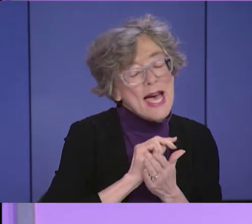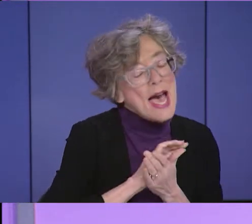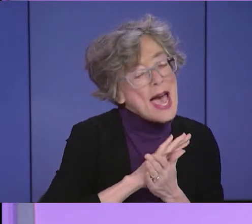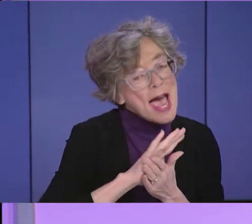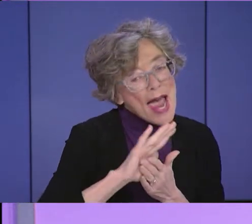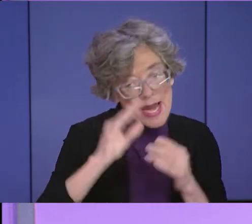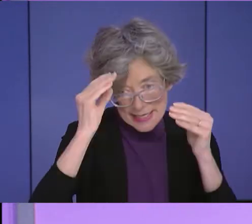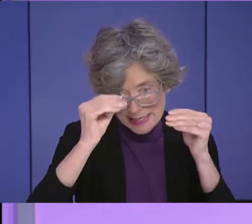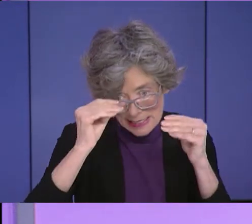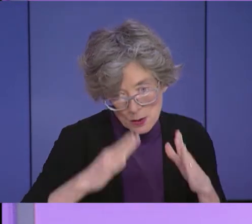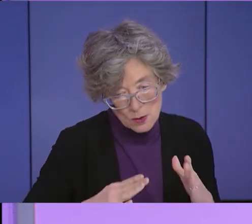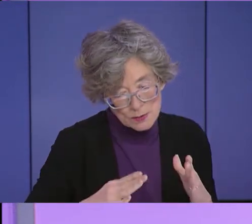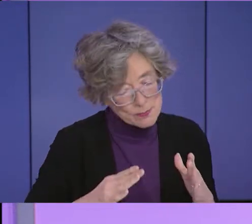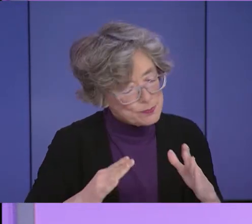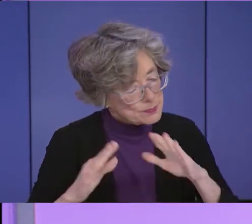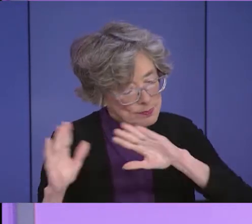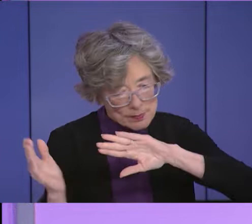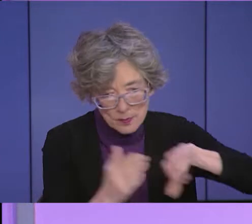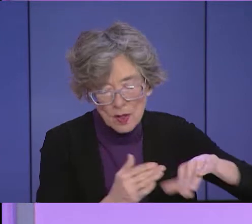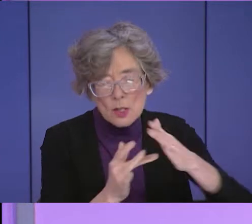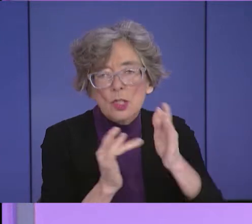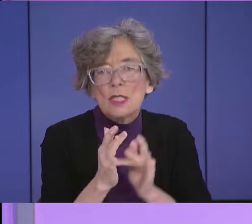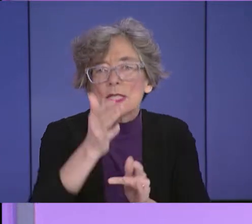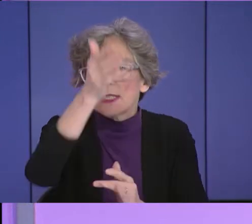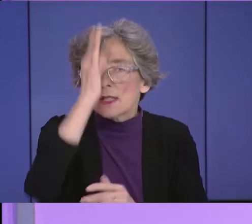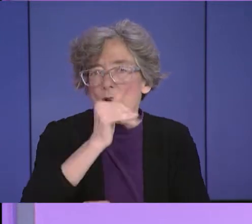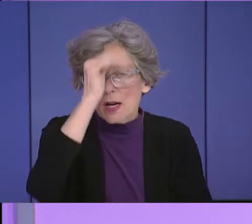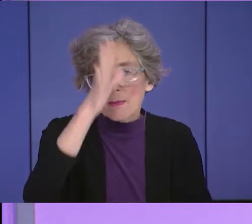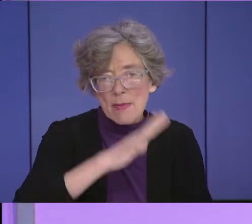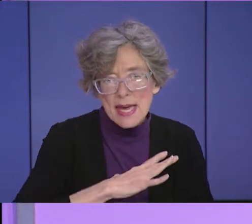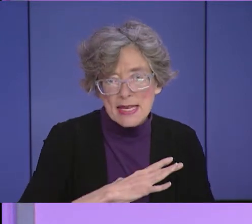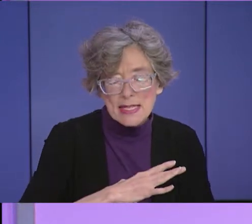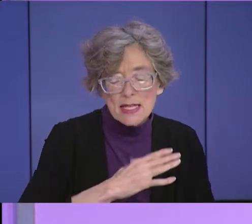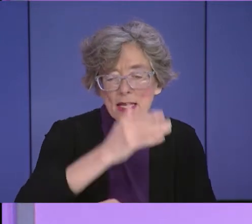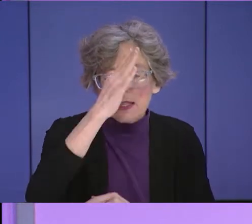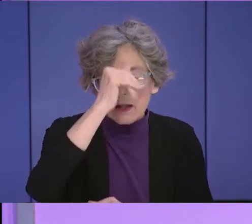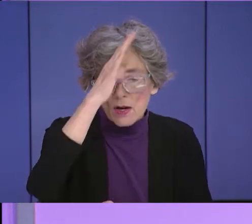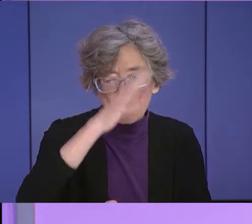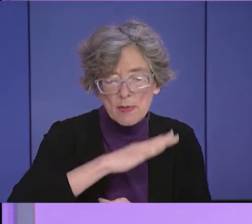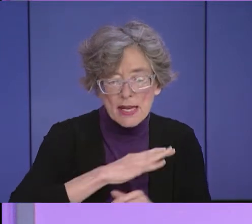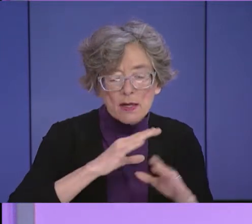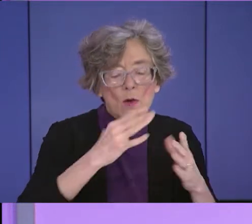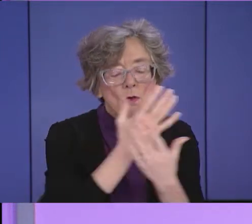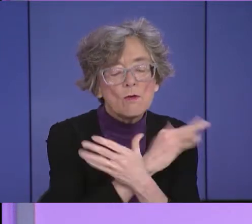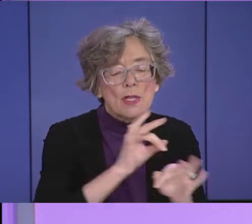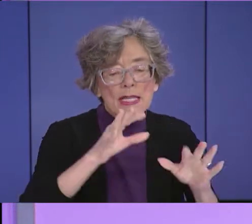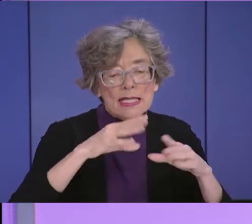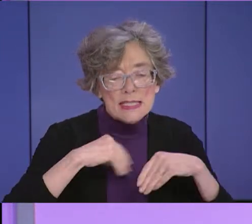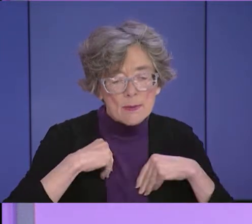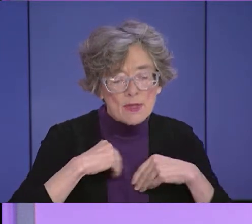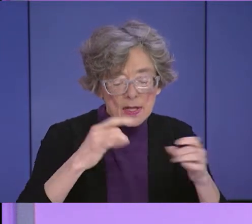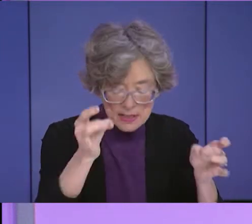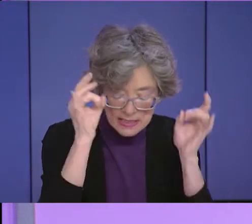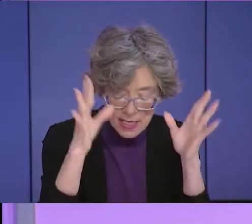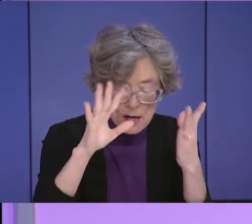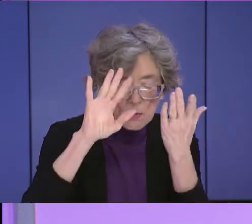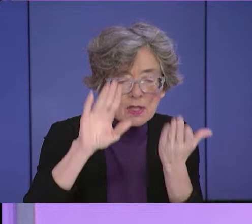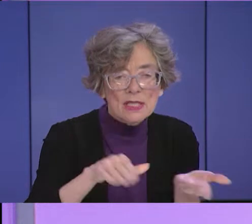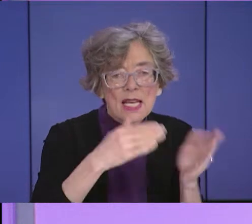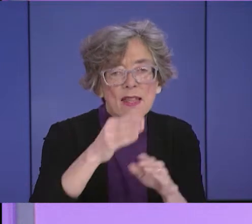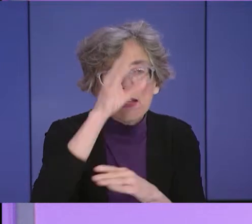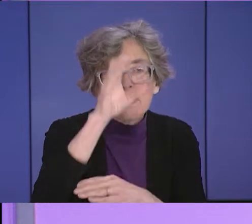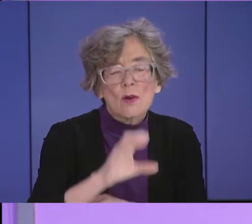poet and teacher. Jesus is the God-man who freely accepted a brutal death on a